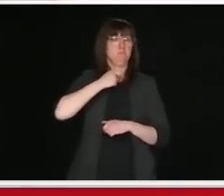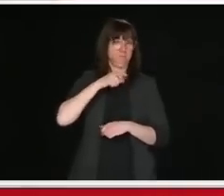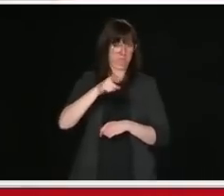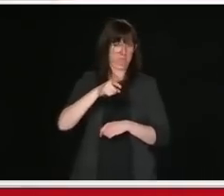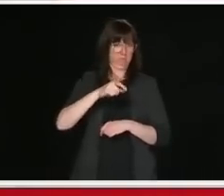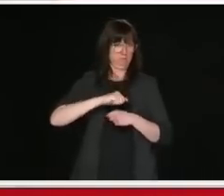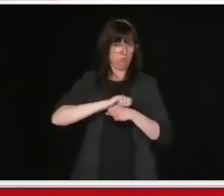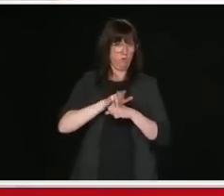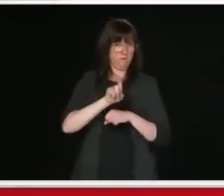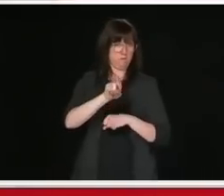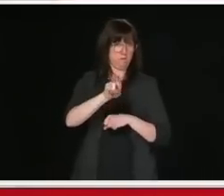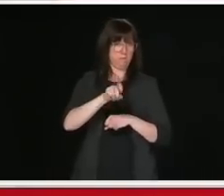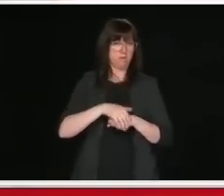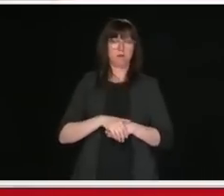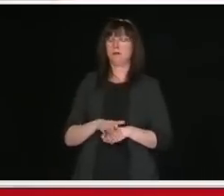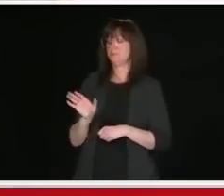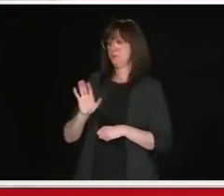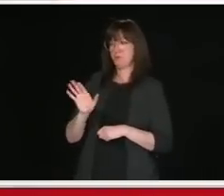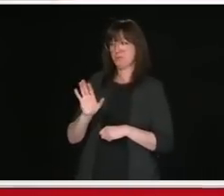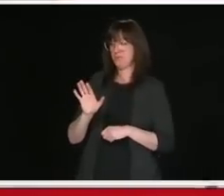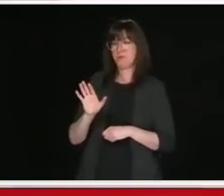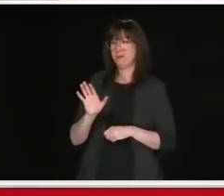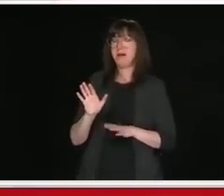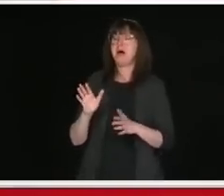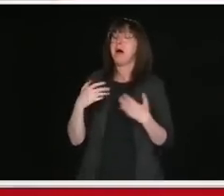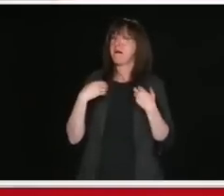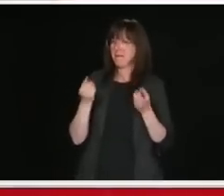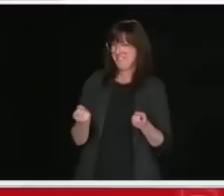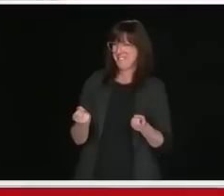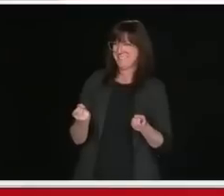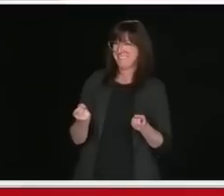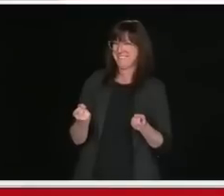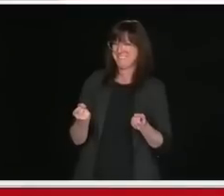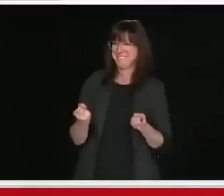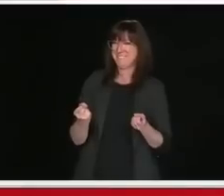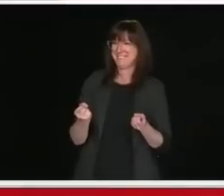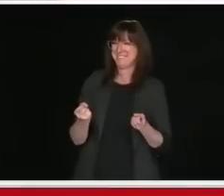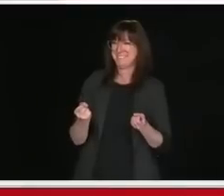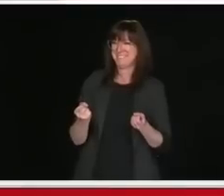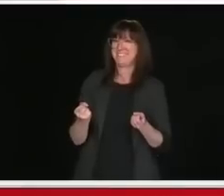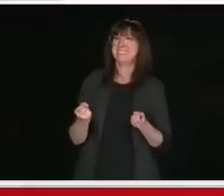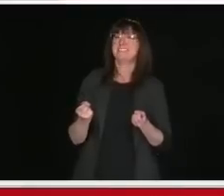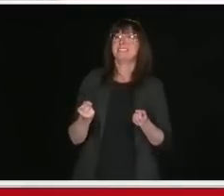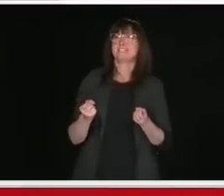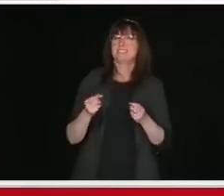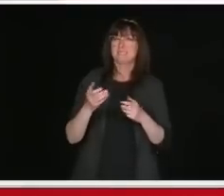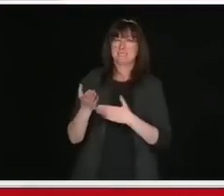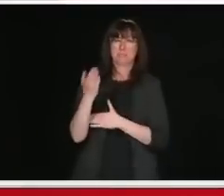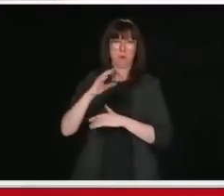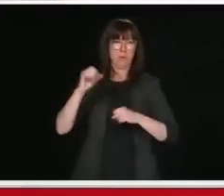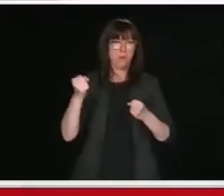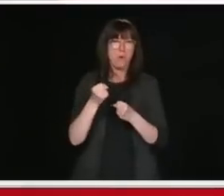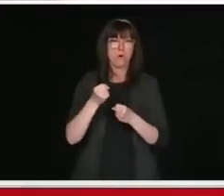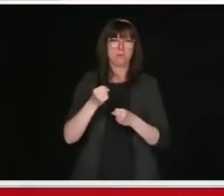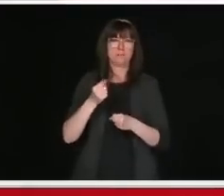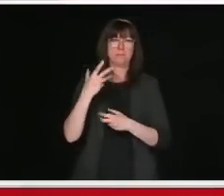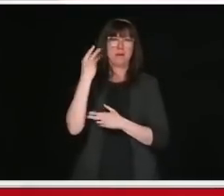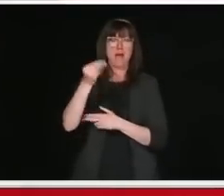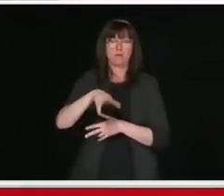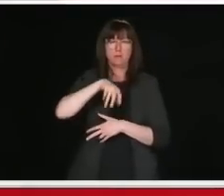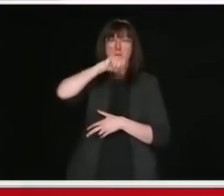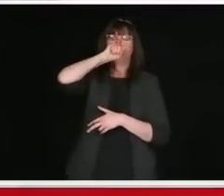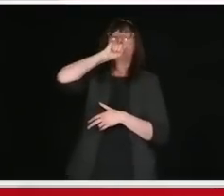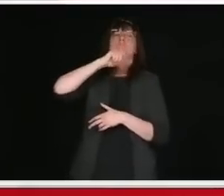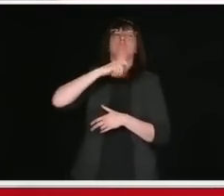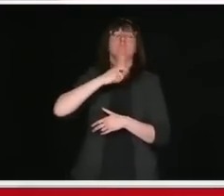I'm spending 1 hour outside with you every morning. every, and maybe I should